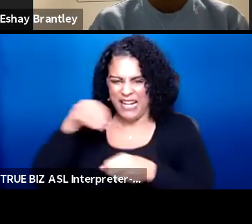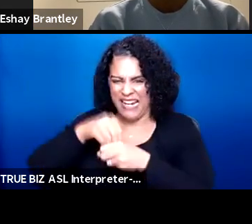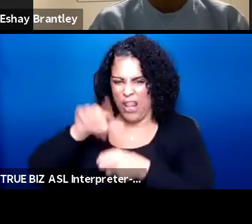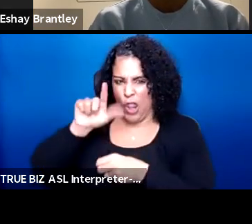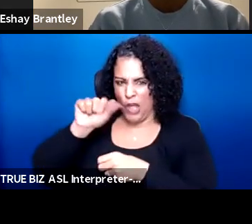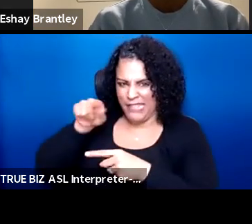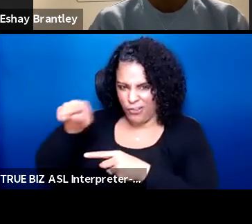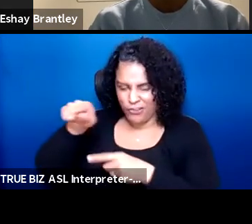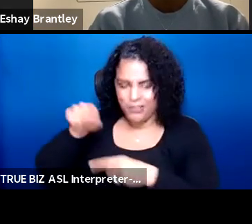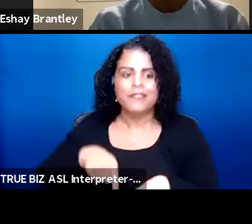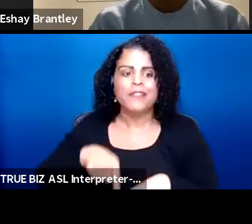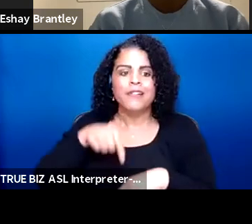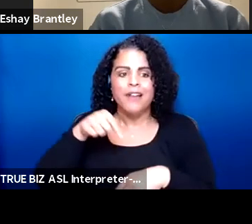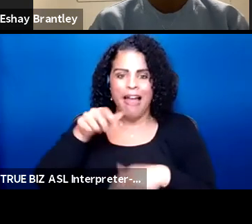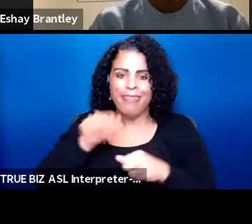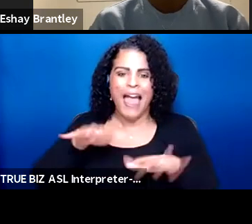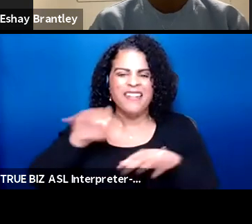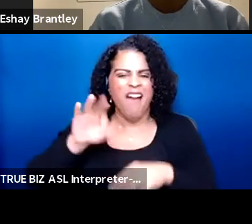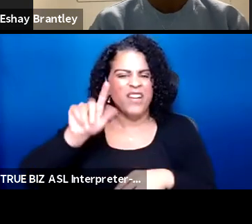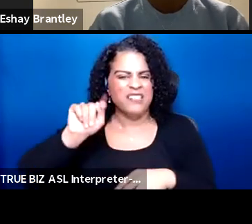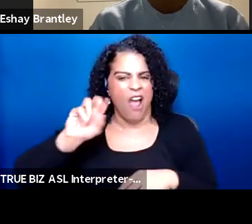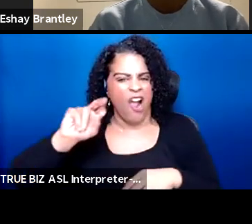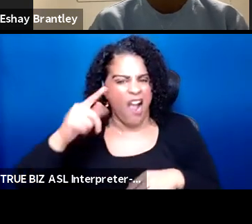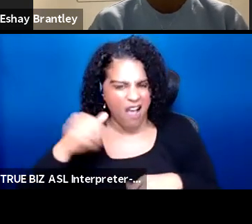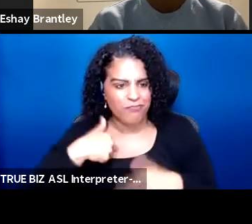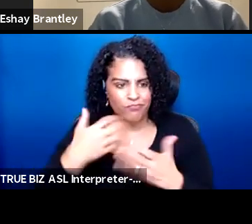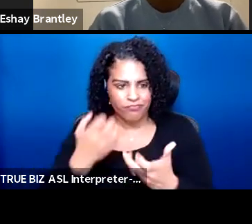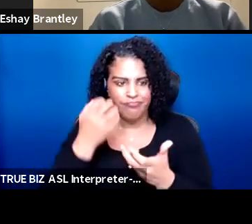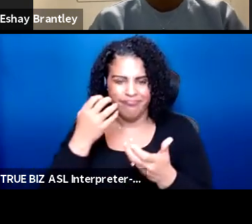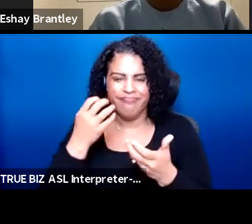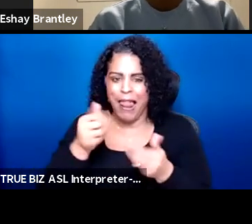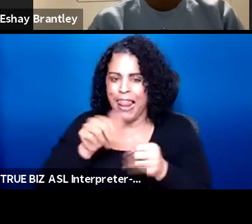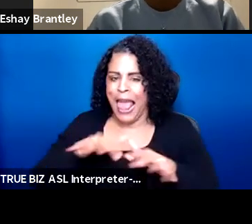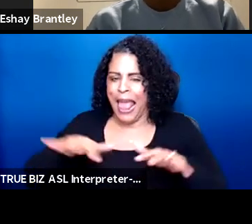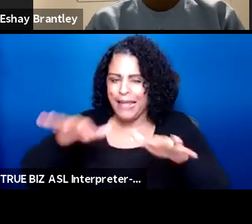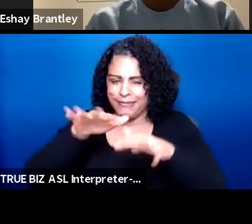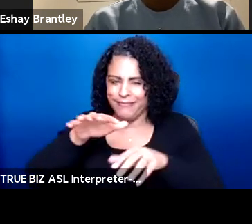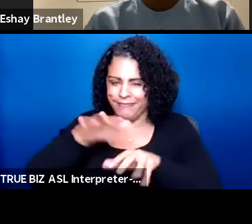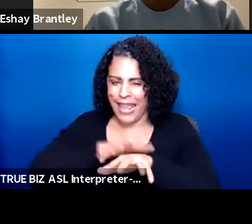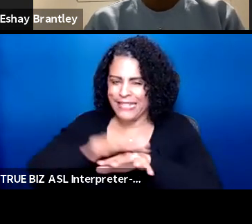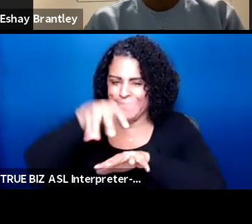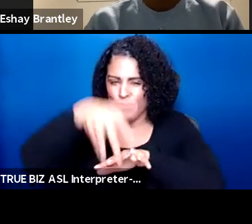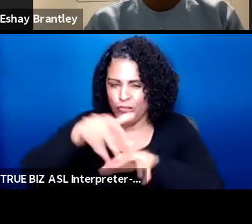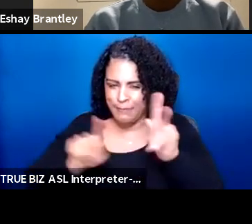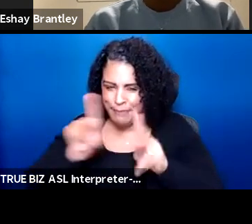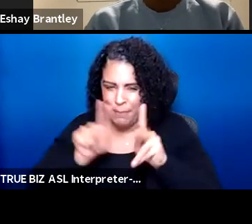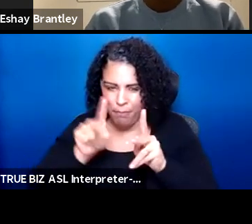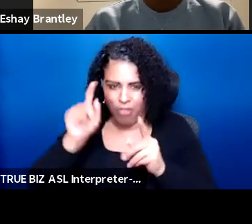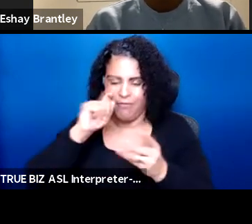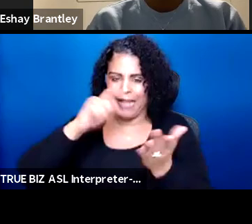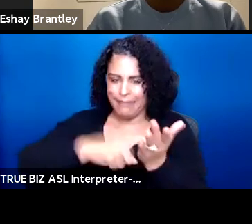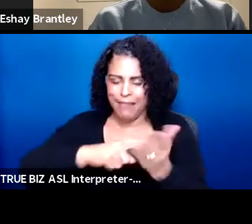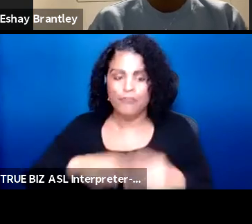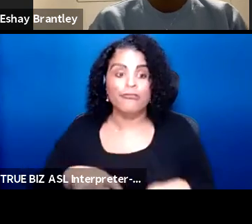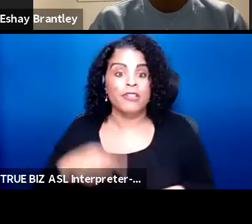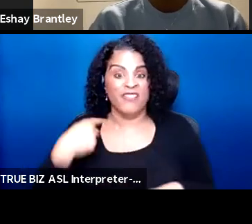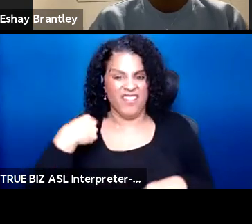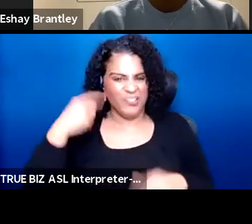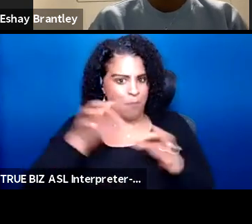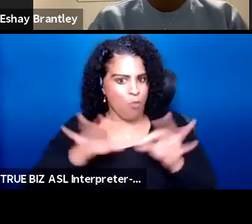Angeles, the land of the Tongva. So I just wanted to do some land acknowledgement there as well. It's important for us to